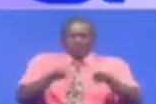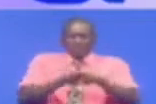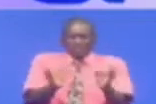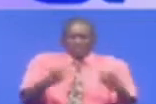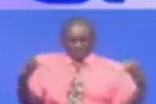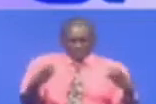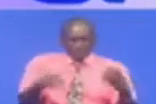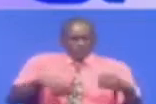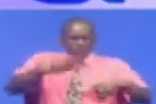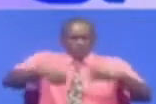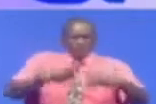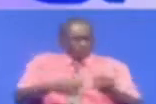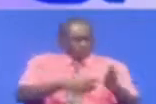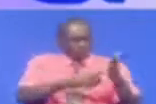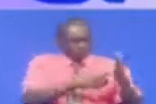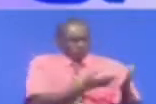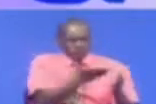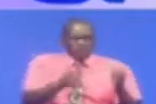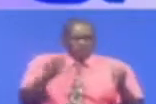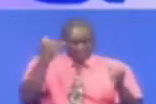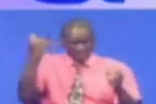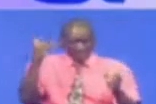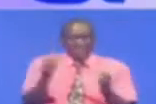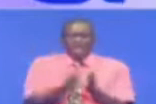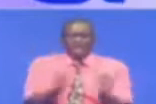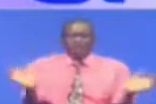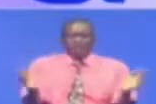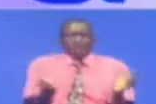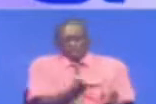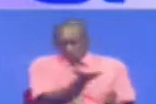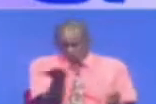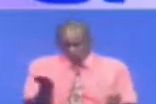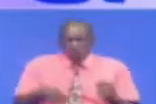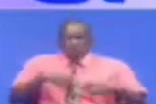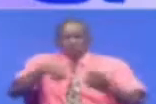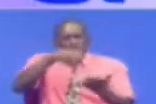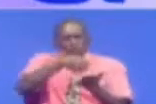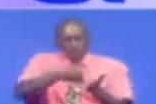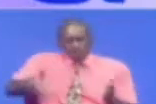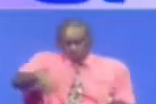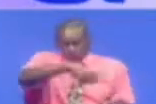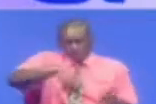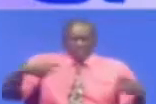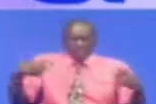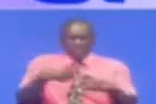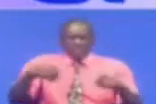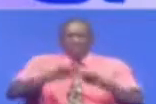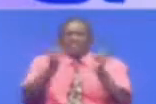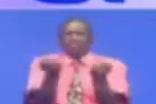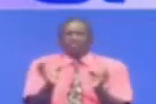will continue to spotlight these ideas and encourage you to continue engaging us on our various platforms,